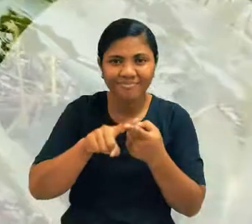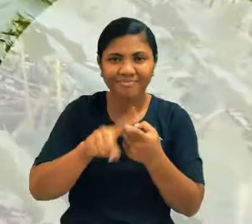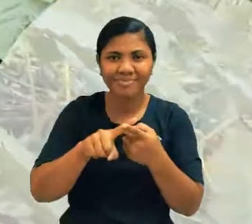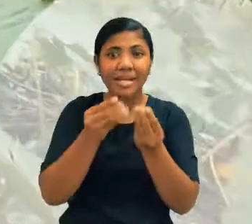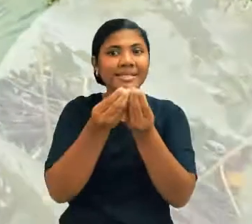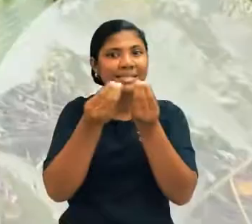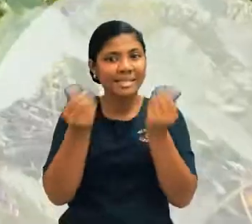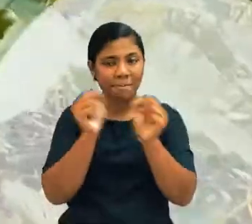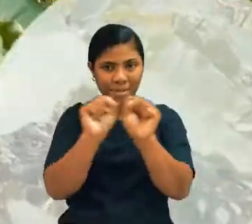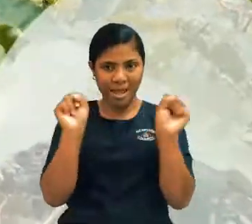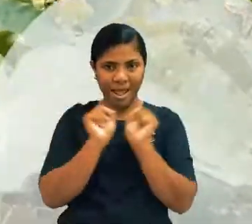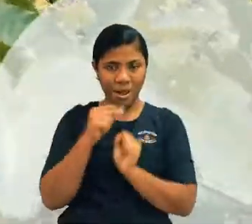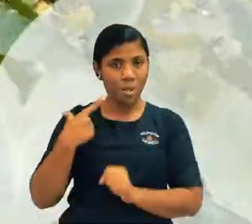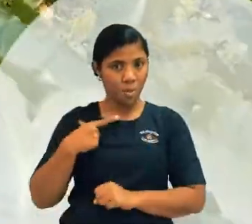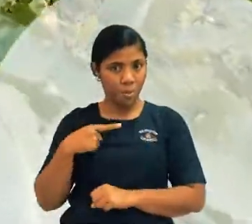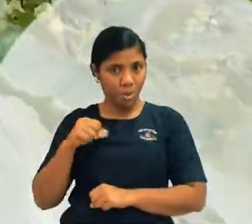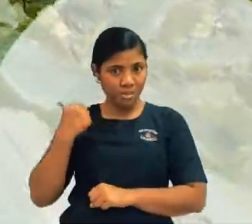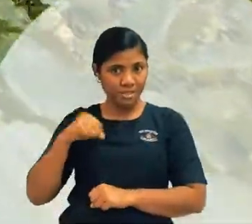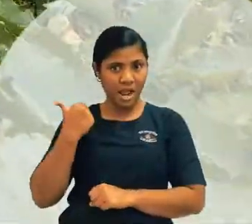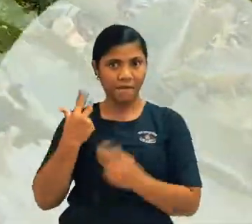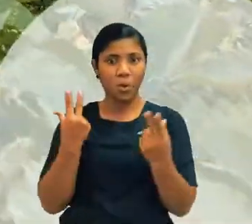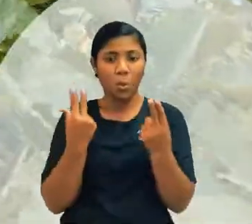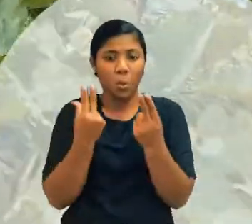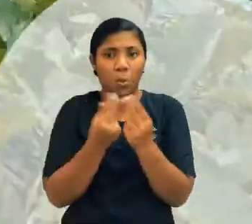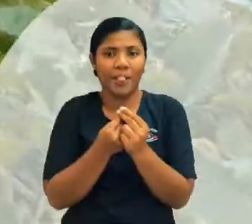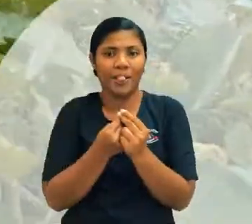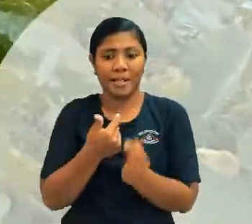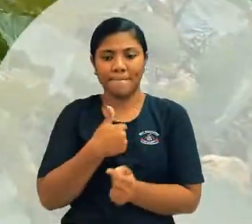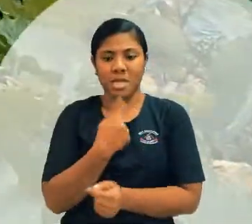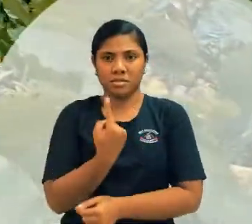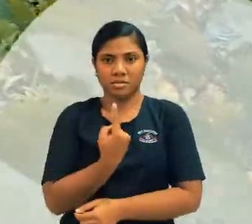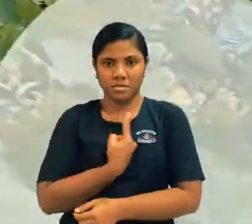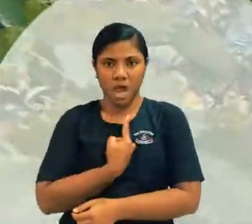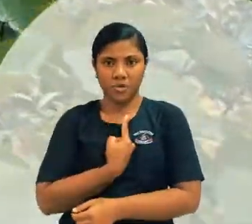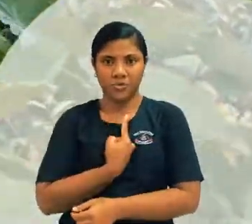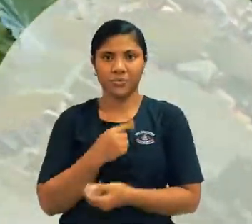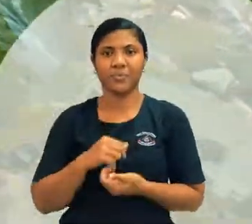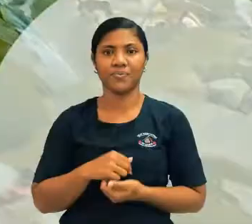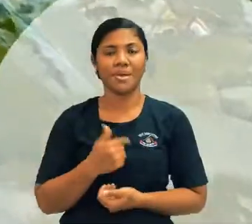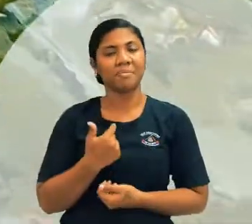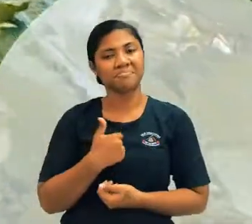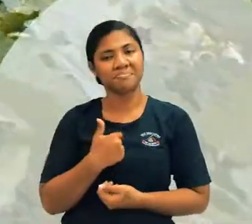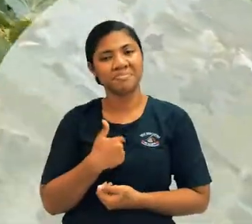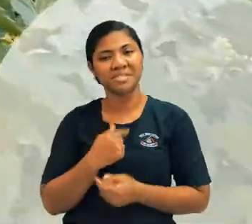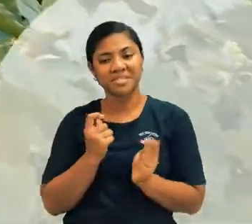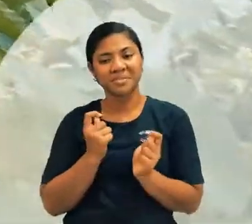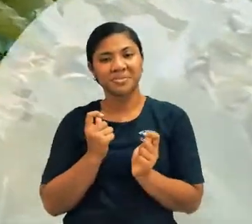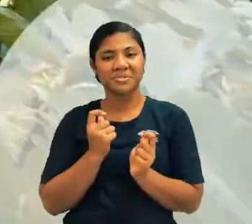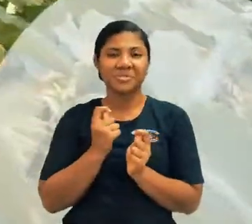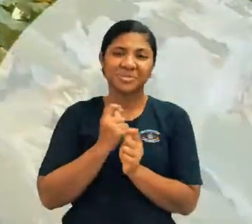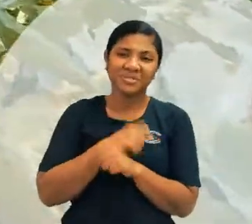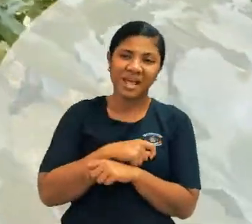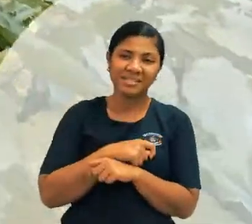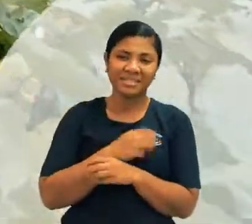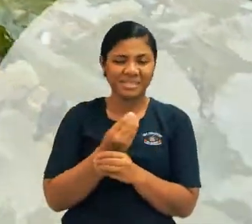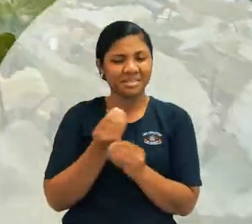agricultural initiatives or plantations. I have a plantations in the village of Astouta, so we've been able to utilize some